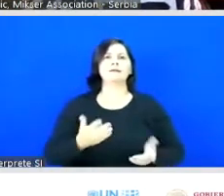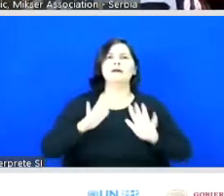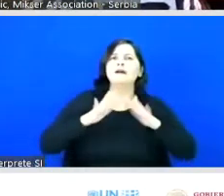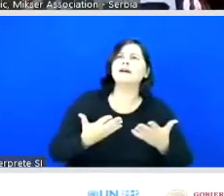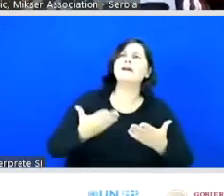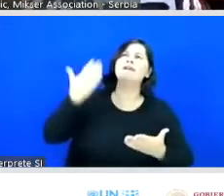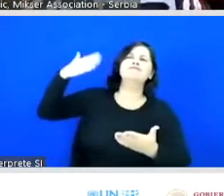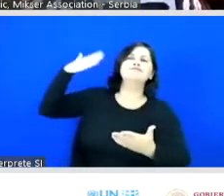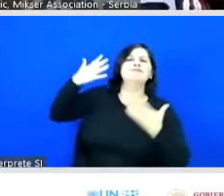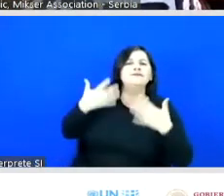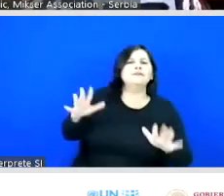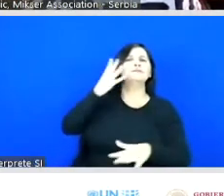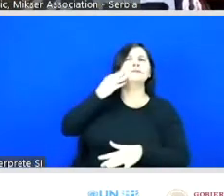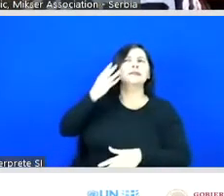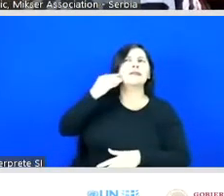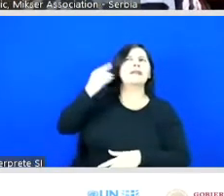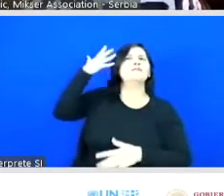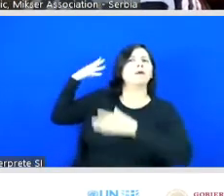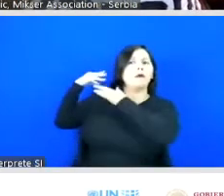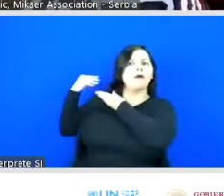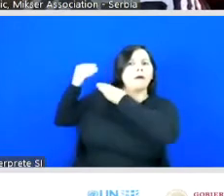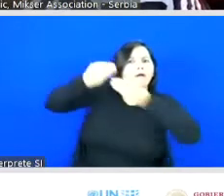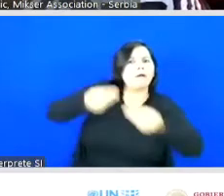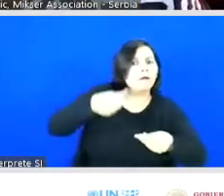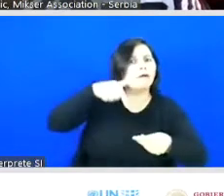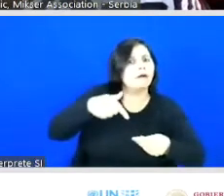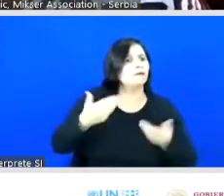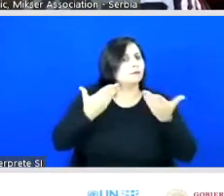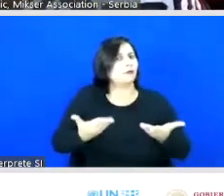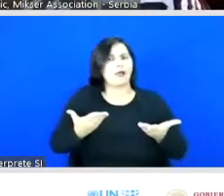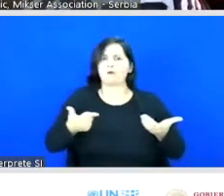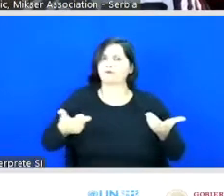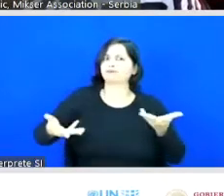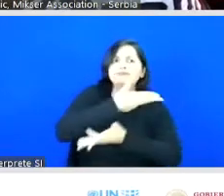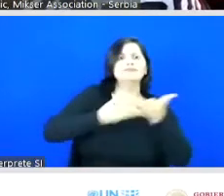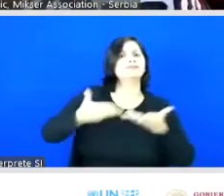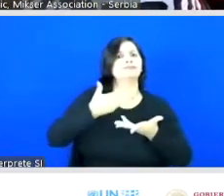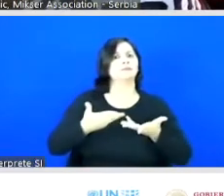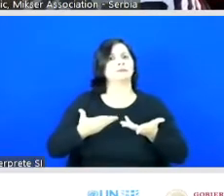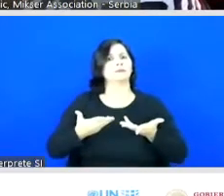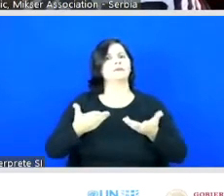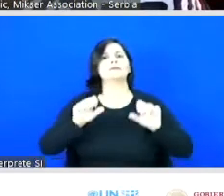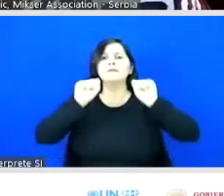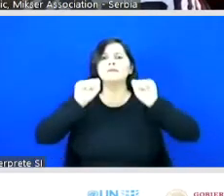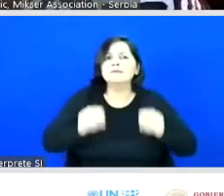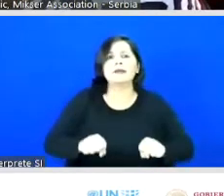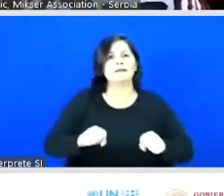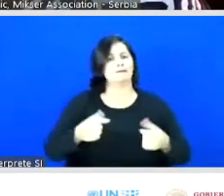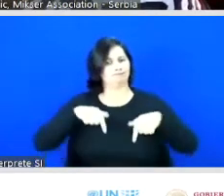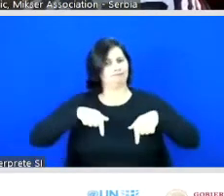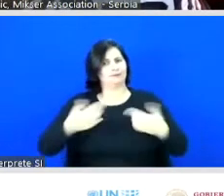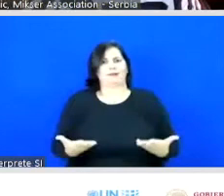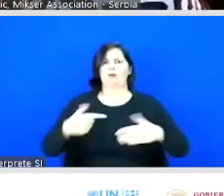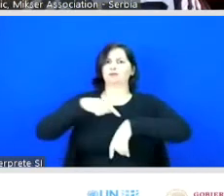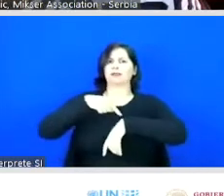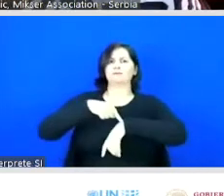said to us, you know, self-care. So we're going to care for ourselves a lot more, but we want to act, we want to be supported, we want to be empowered.